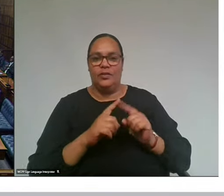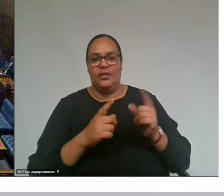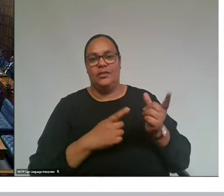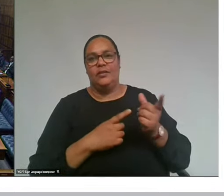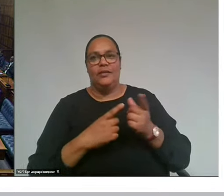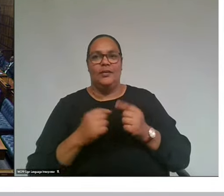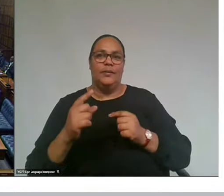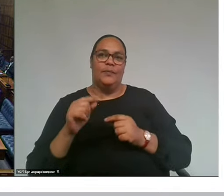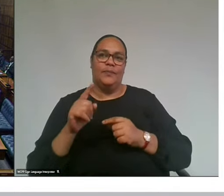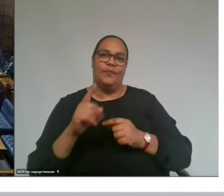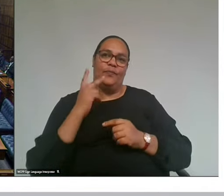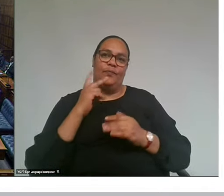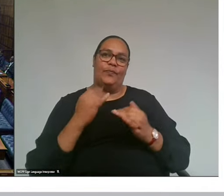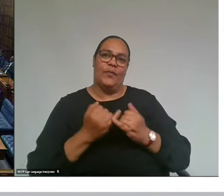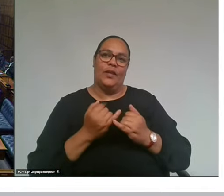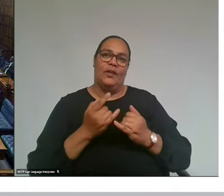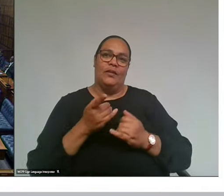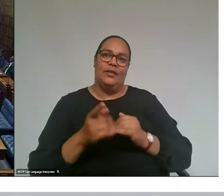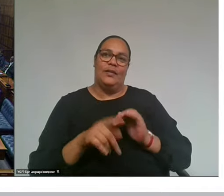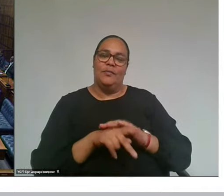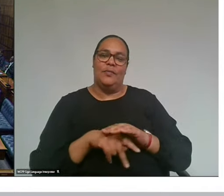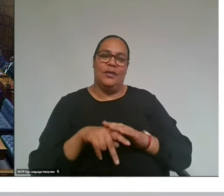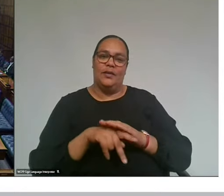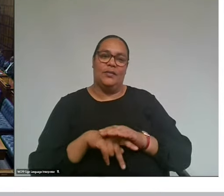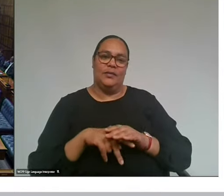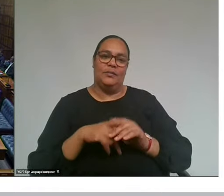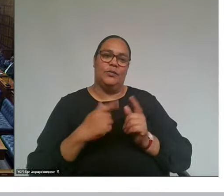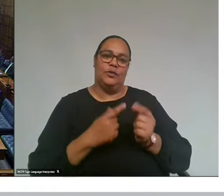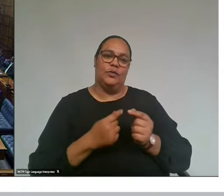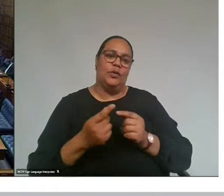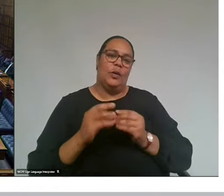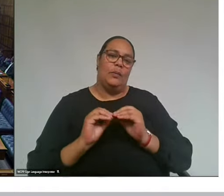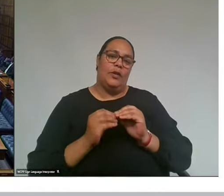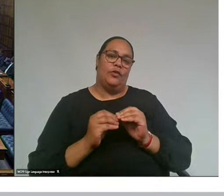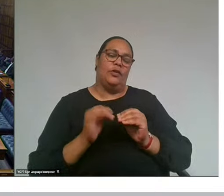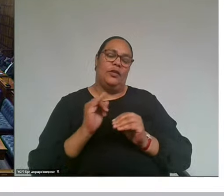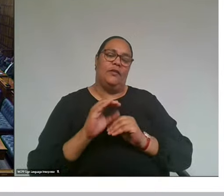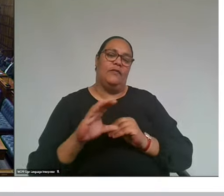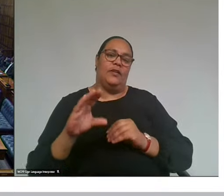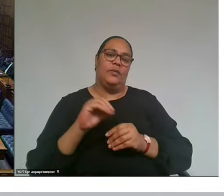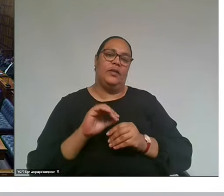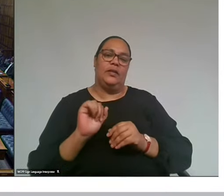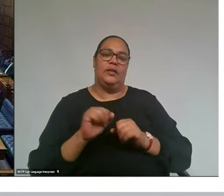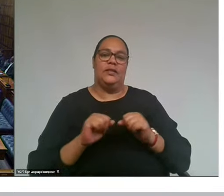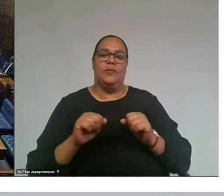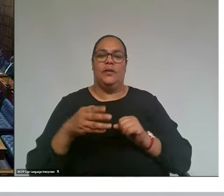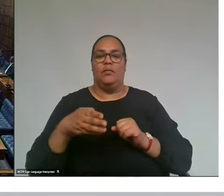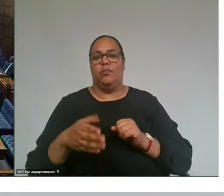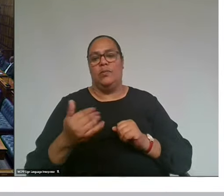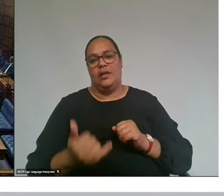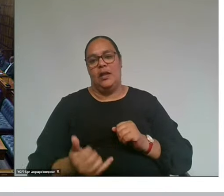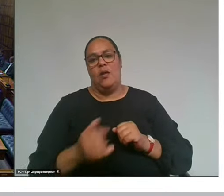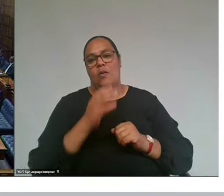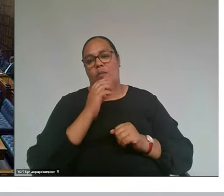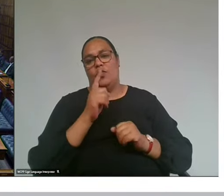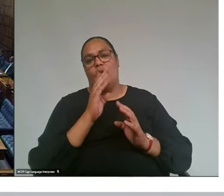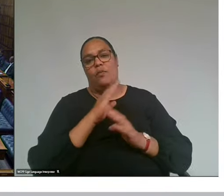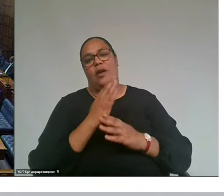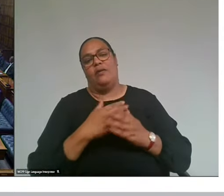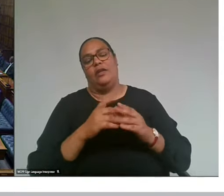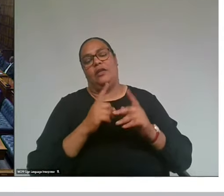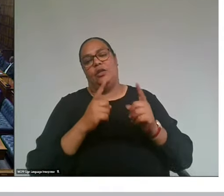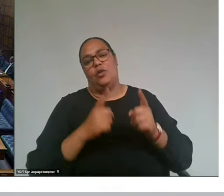member that seems to be the primary motivator for many of the manufacturing investments in this space at present is that private sector